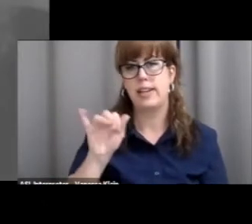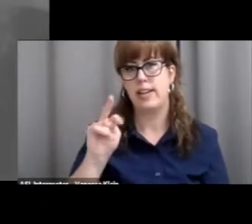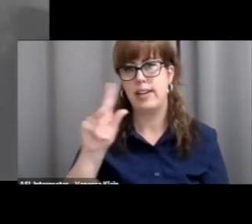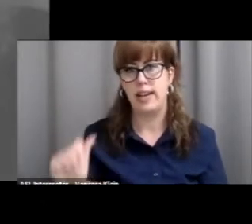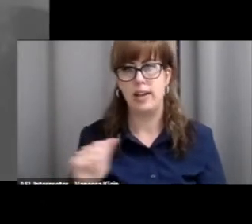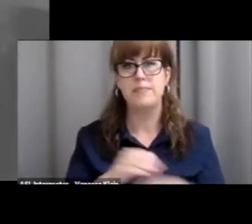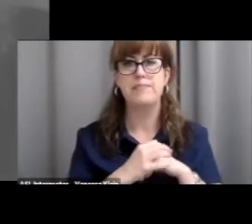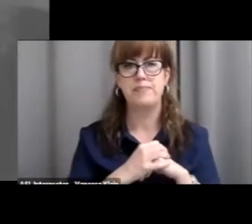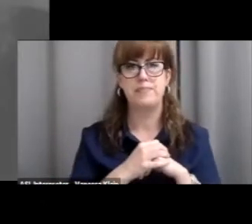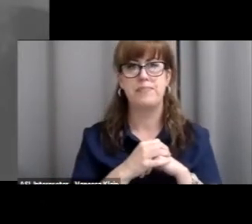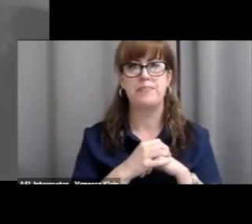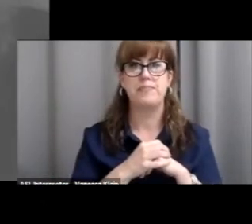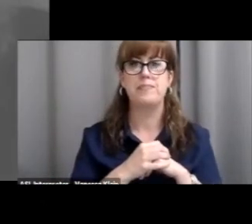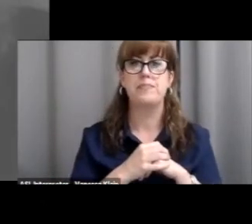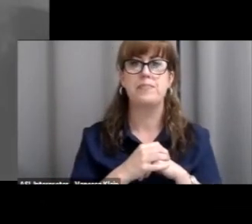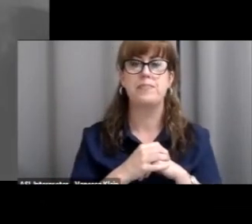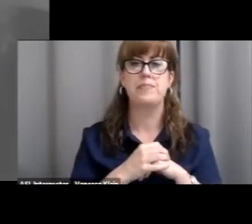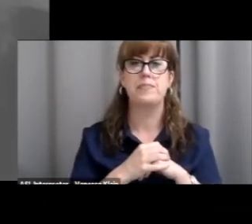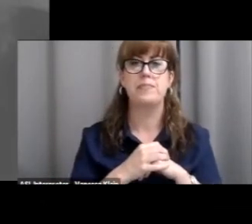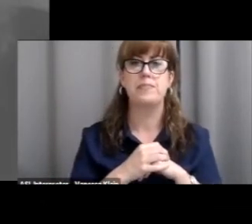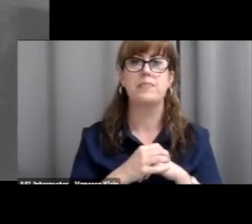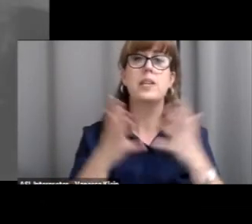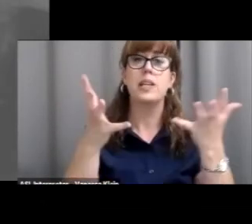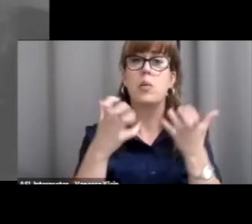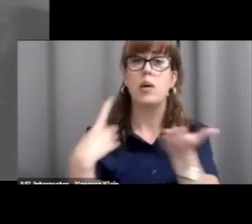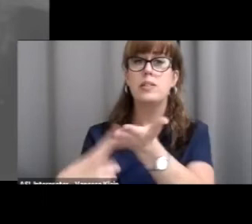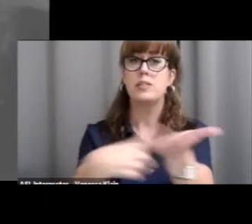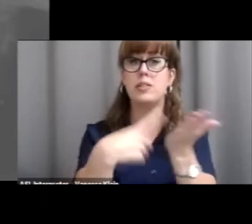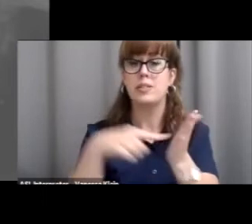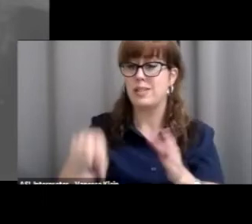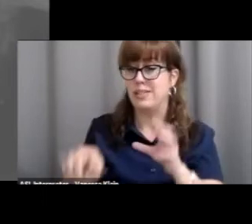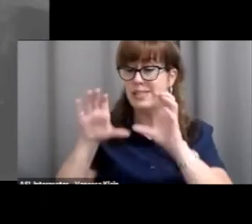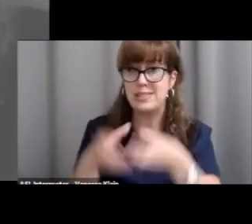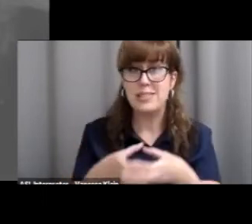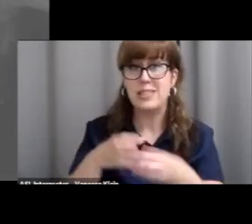So I wanted to tell you a little bit about the Institute. Currently, we're focusing on the